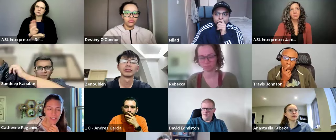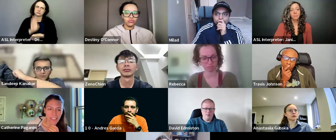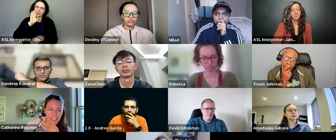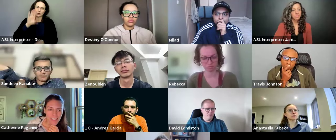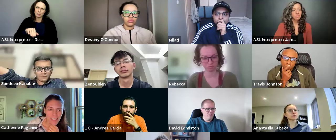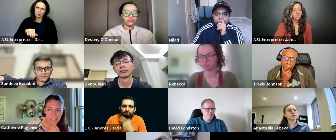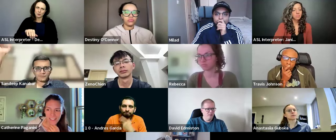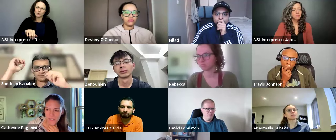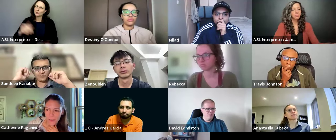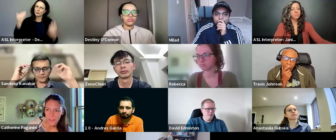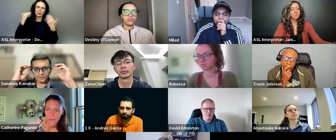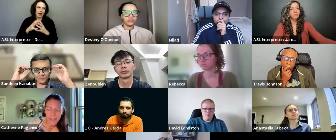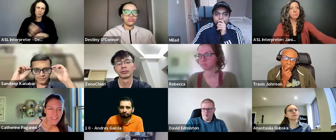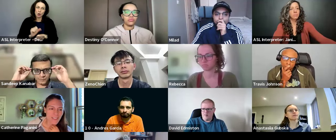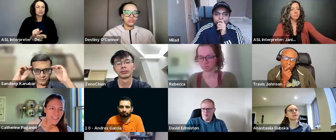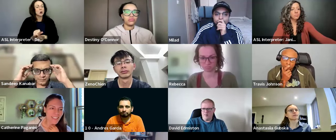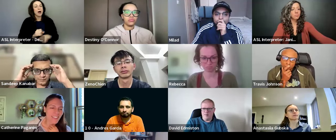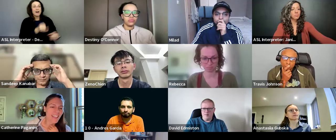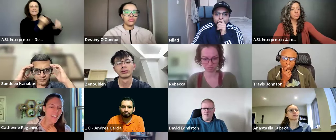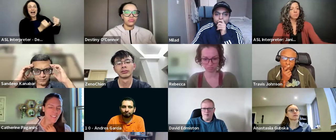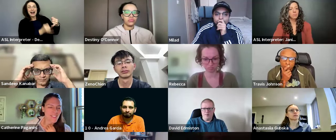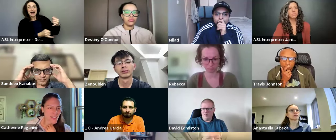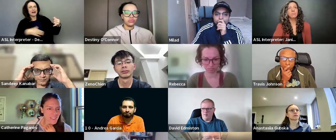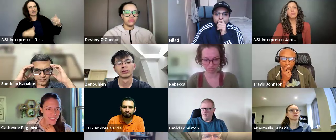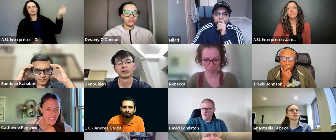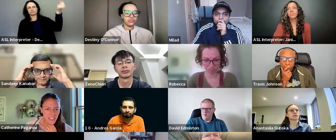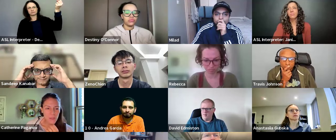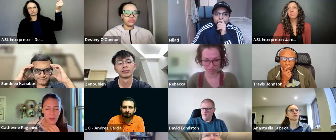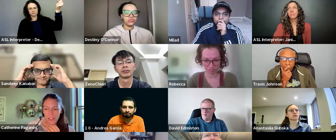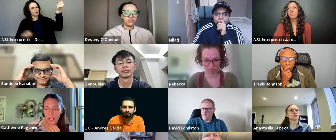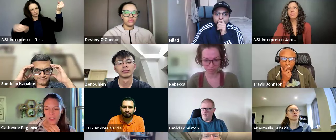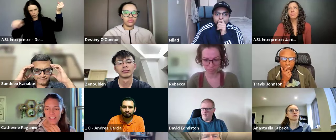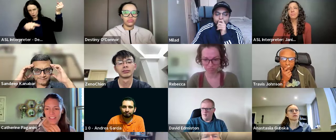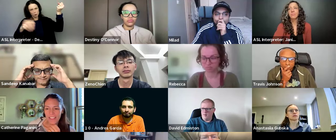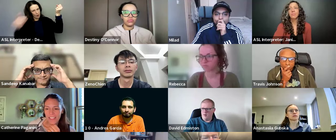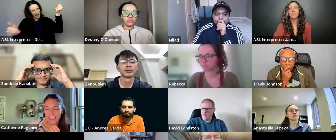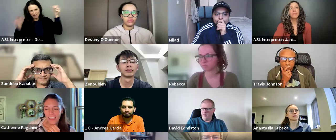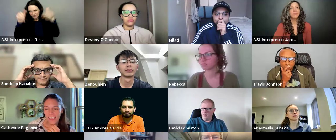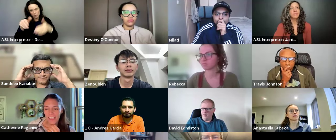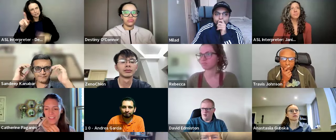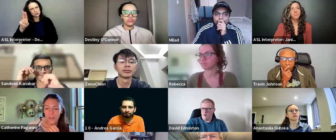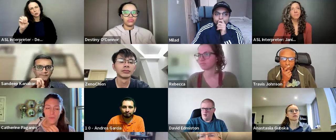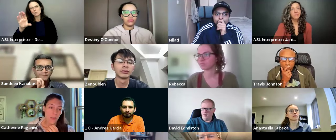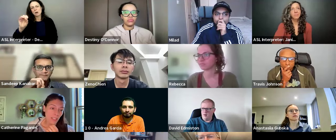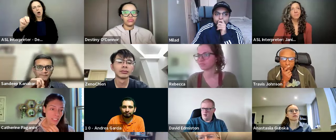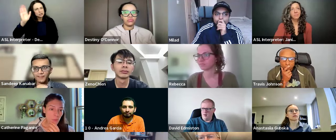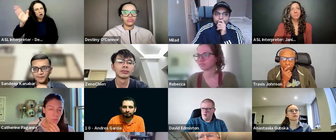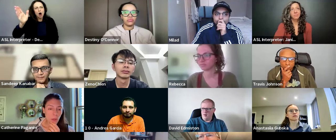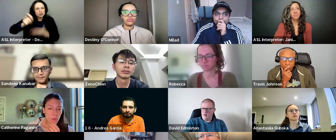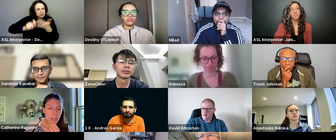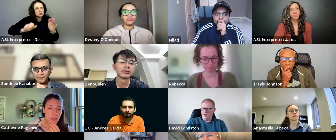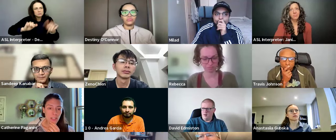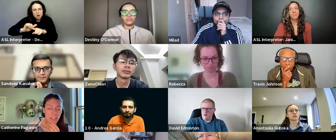to be finalized, we shouldn't be distracting from KubeCon talks. So maybe